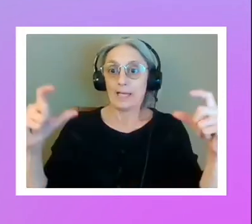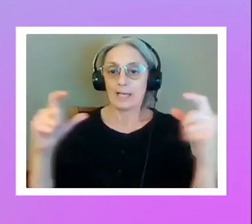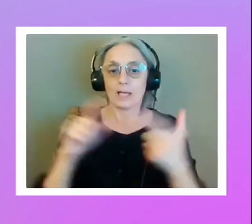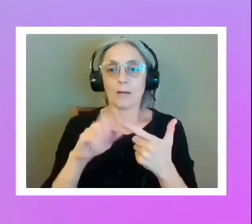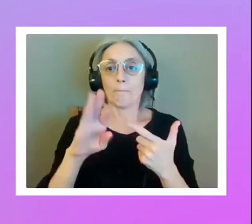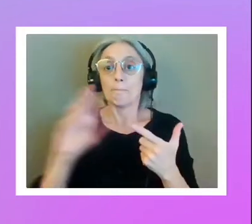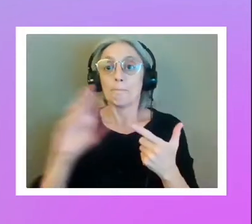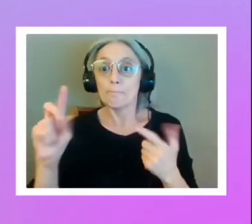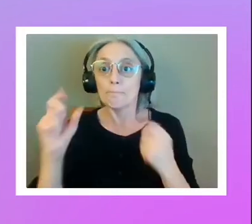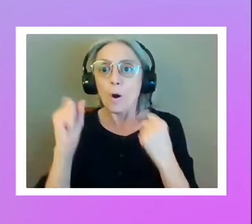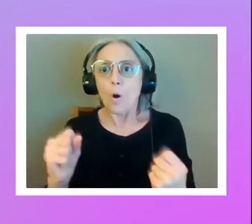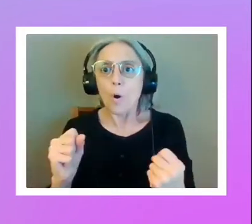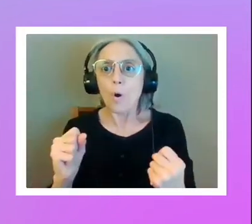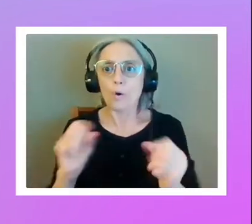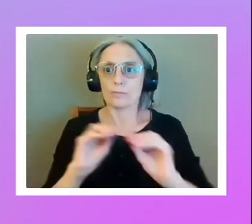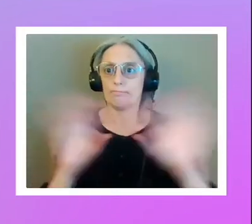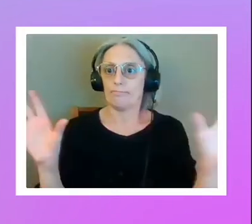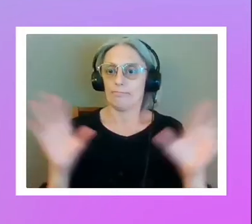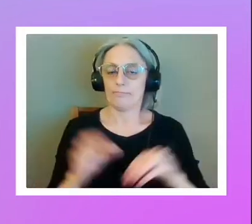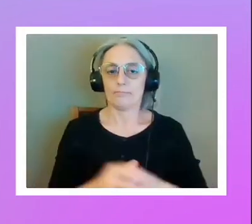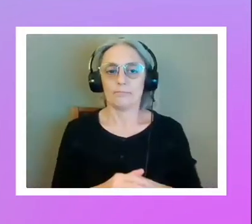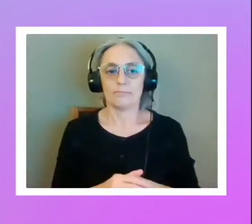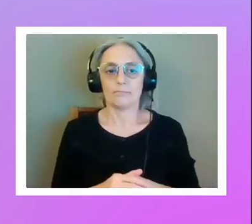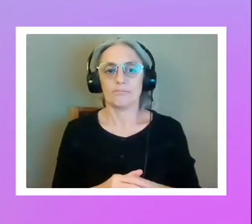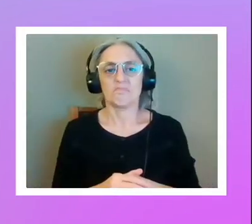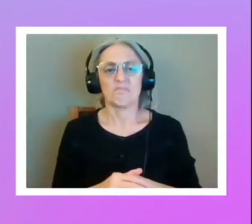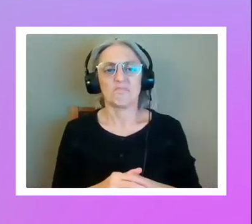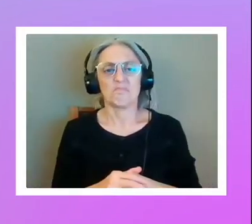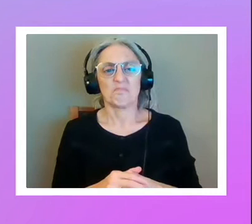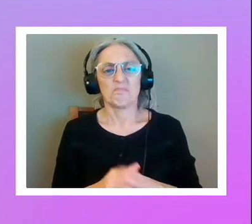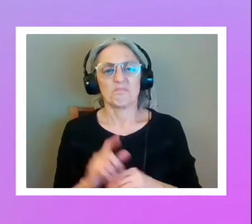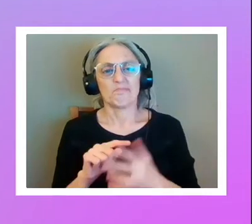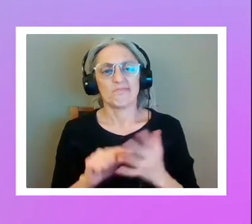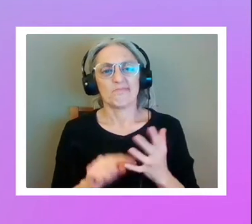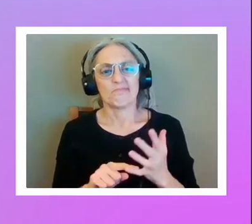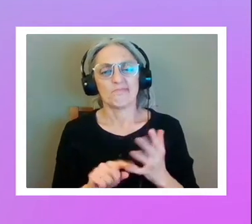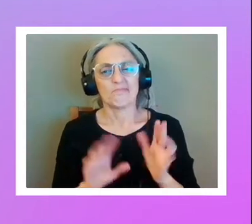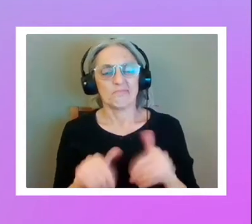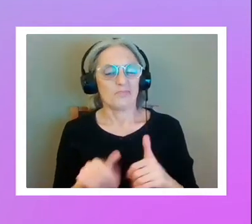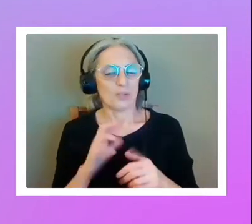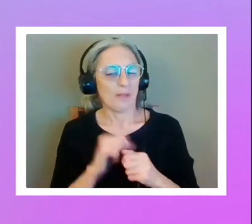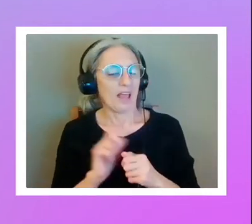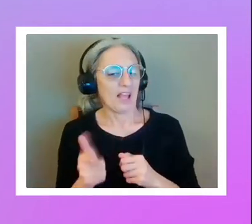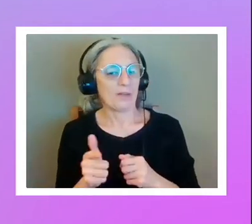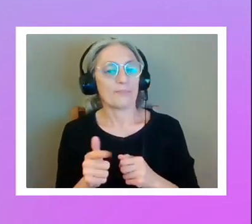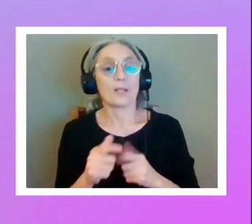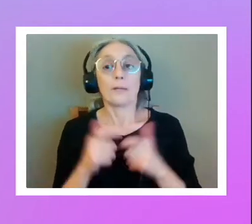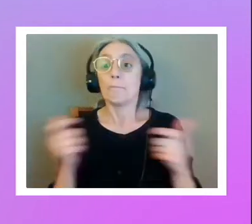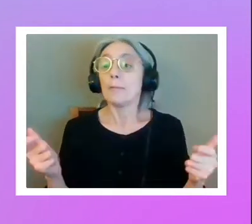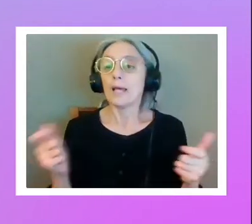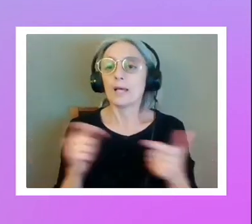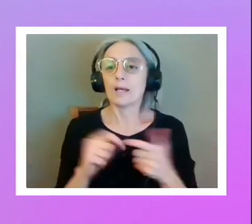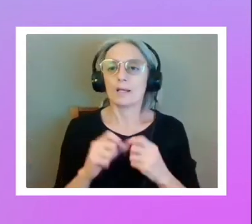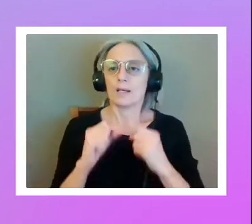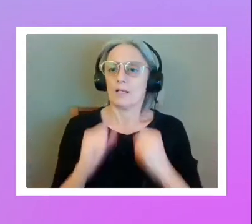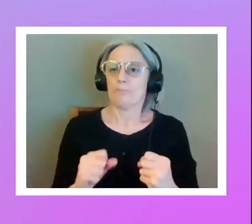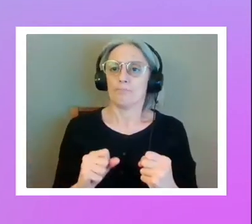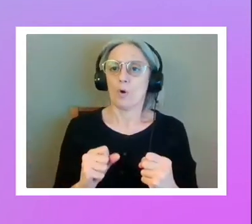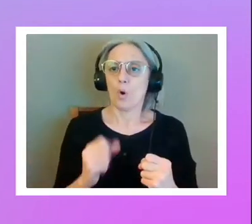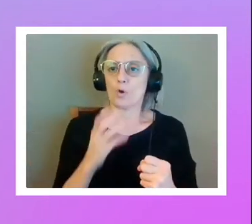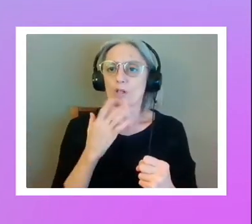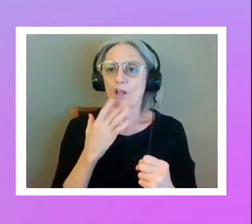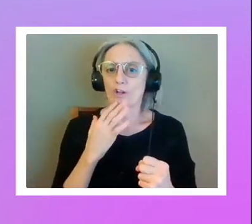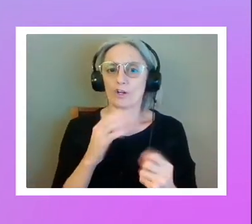We can talk about that part later. I'll move on to that for now. Buttons need to be big, bold in color,